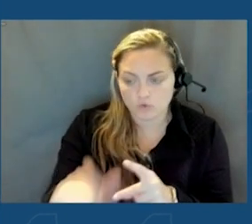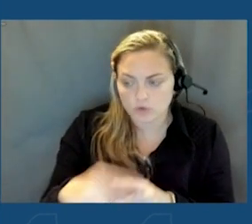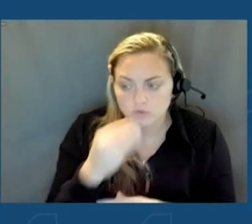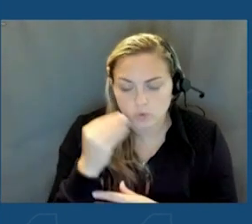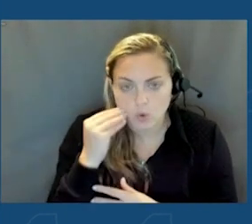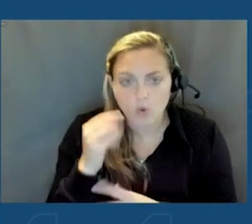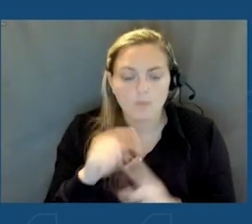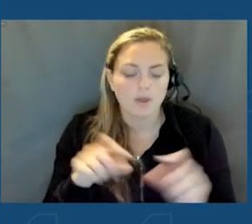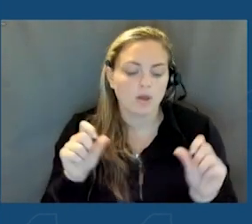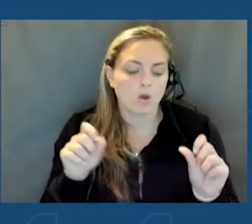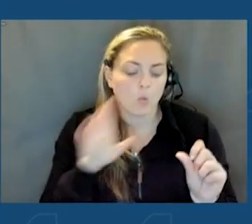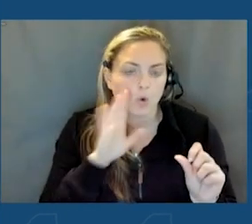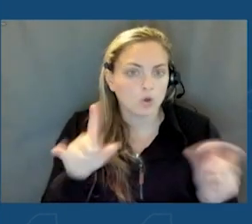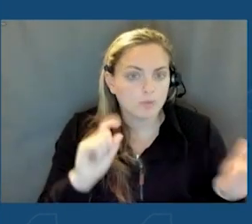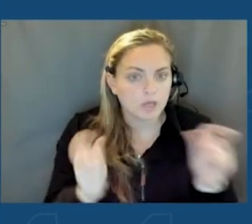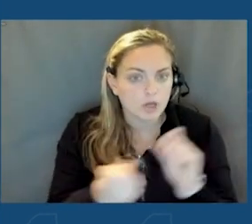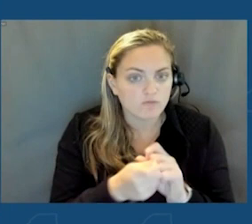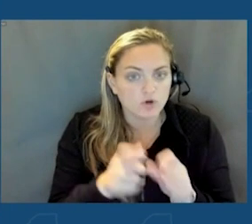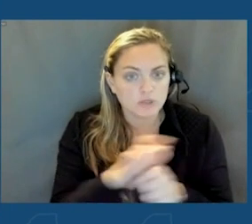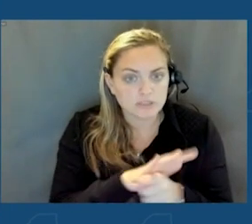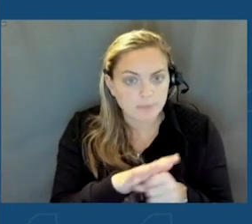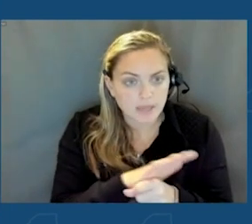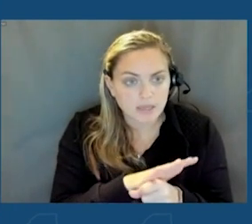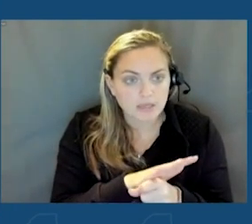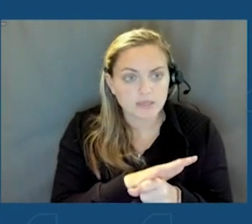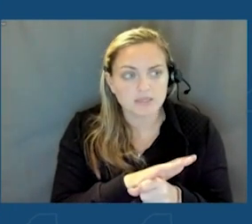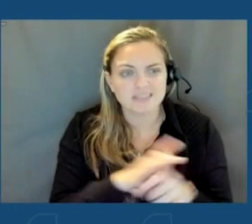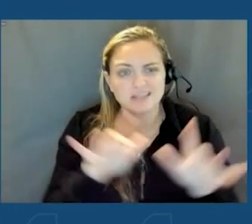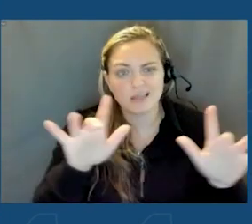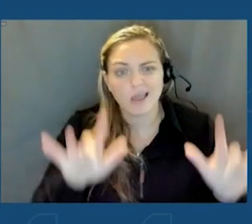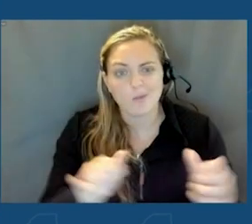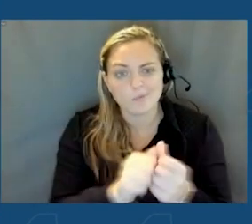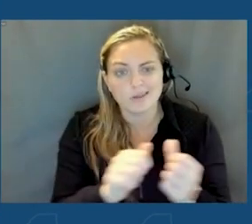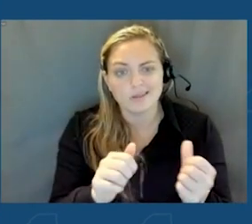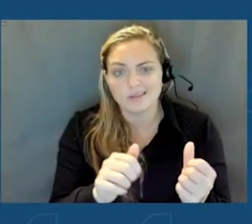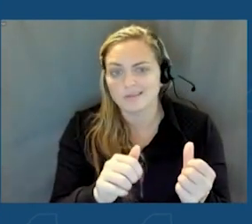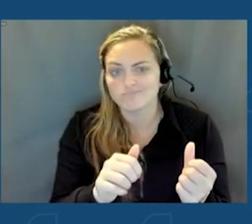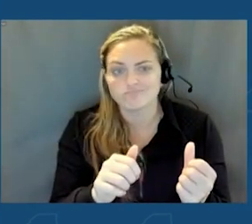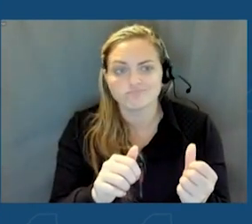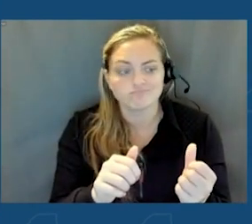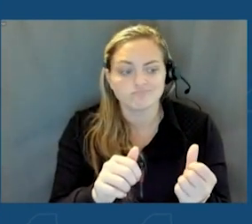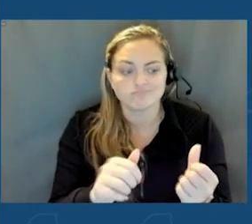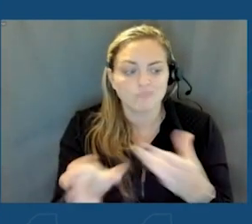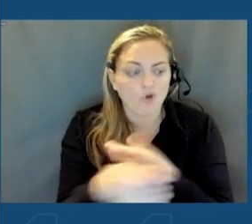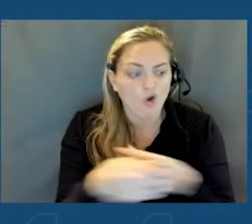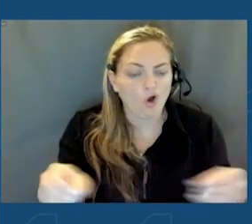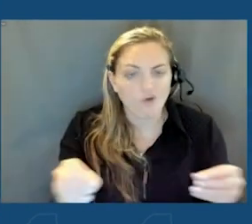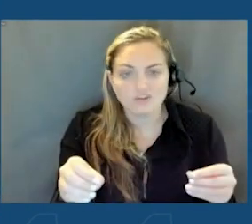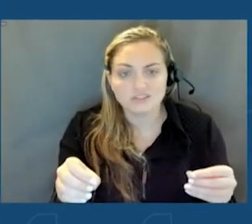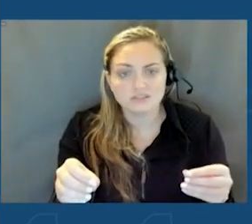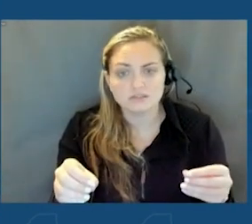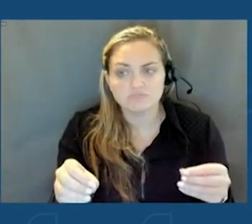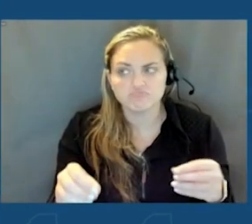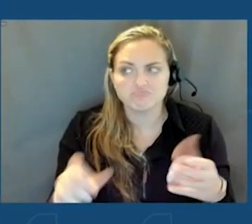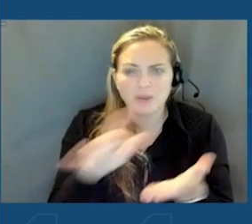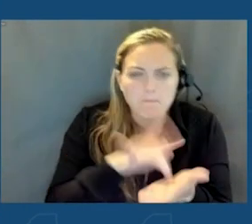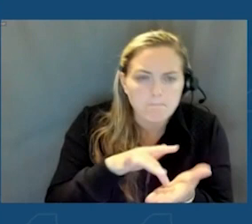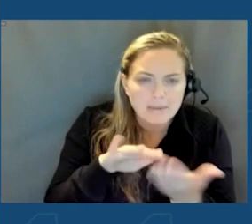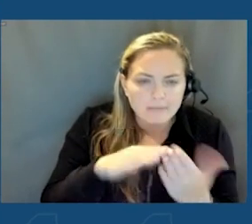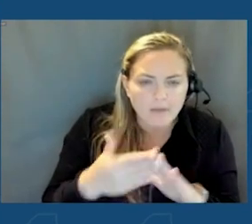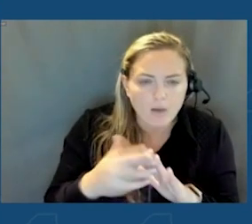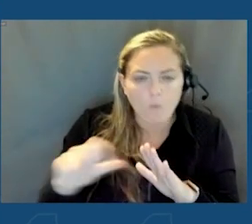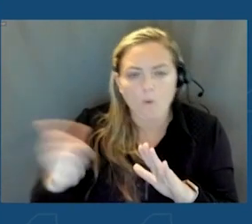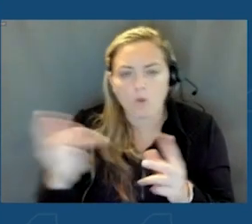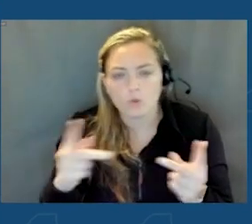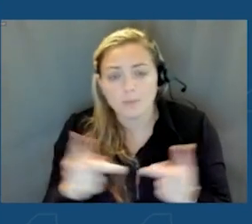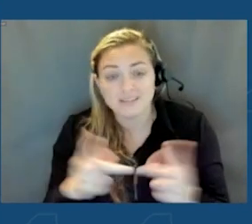be converting space, maybe some of the vacant office space we see in Midtown and other places,